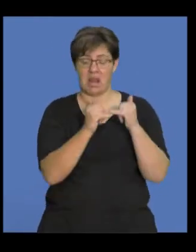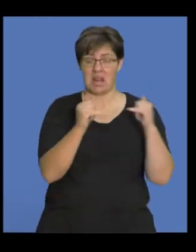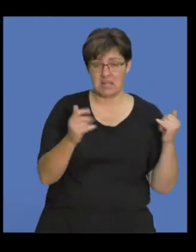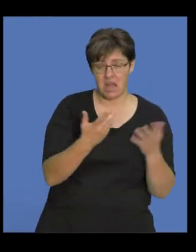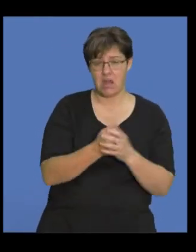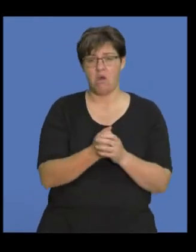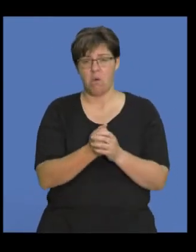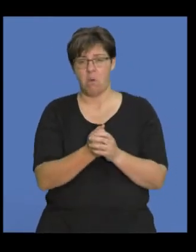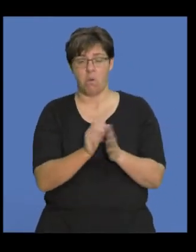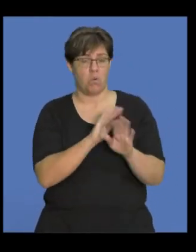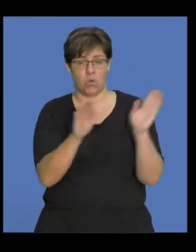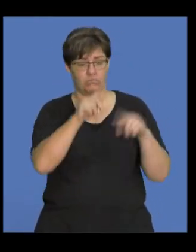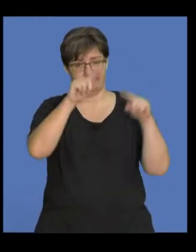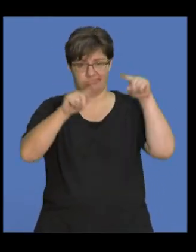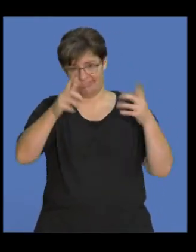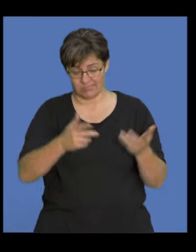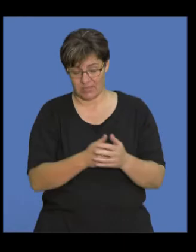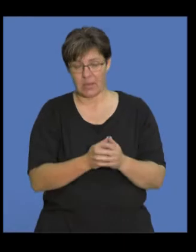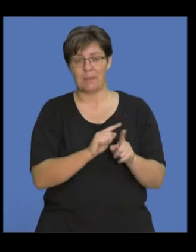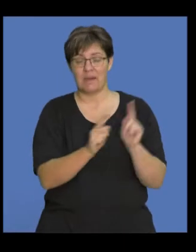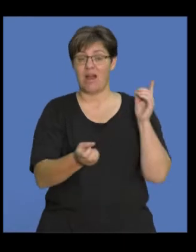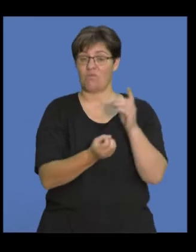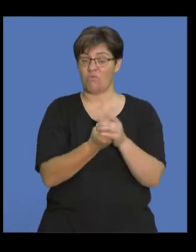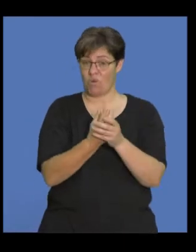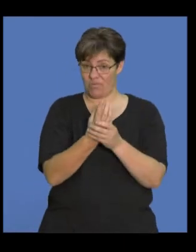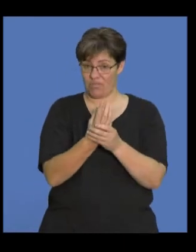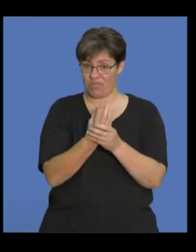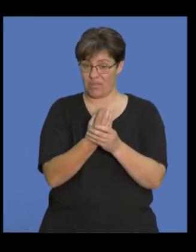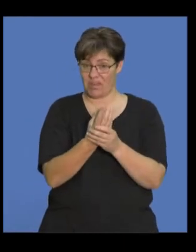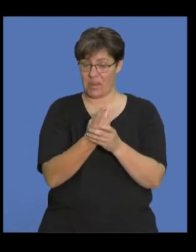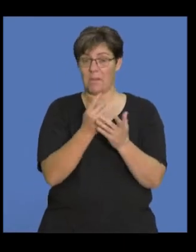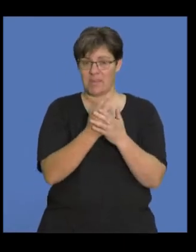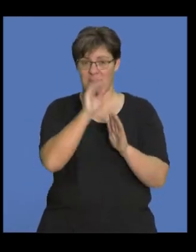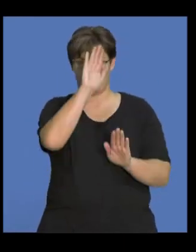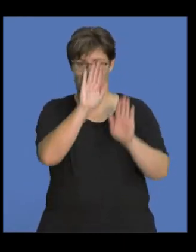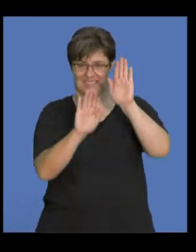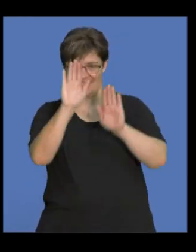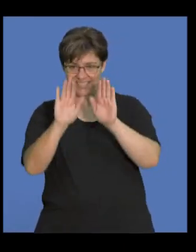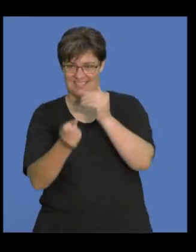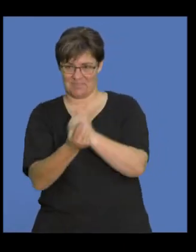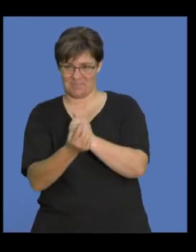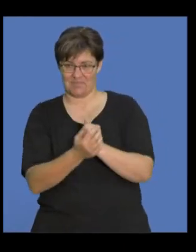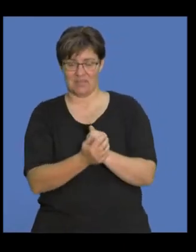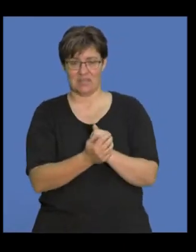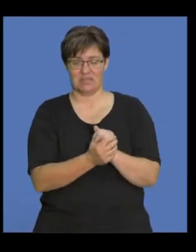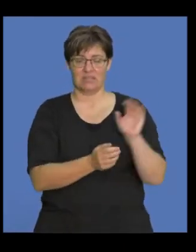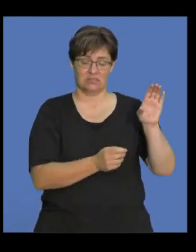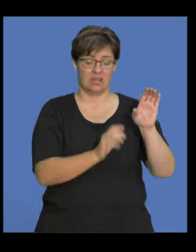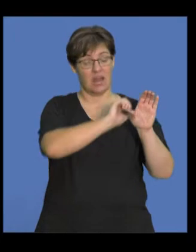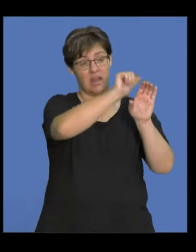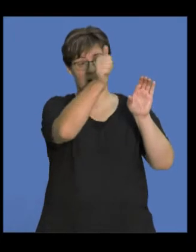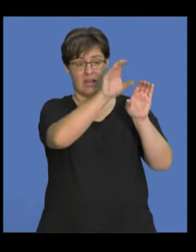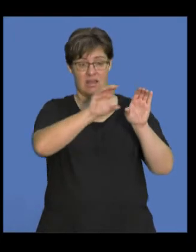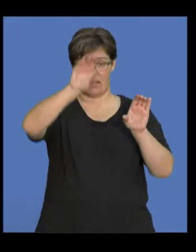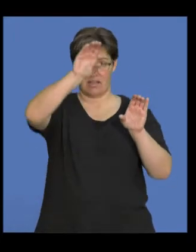might be a non-linear pattern, but we know that growth is about being a pattern. And the pattern then led to